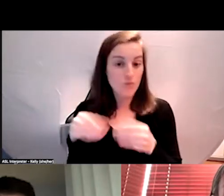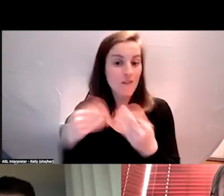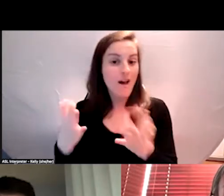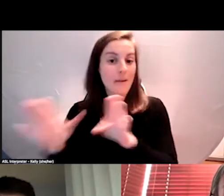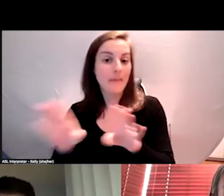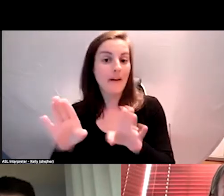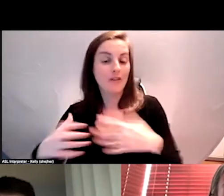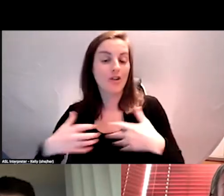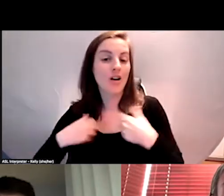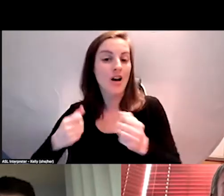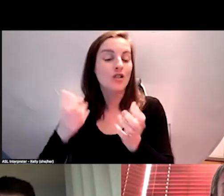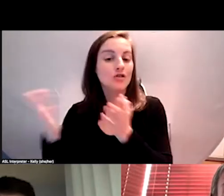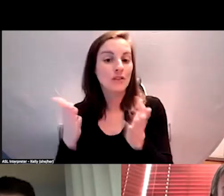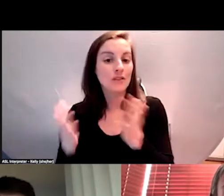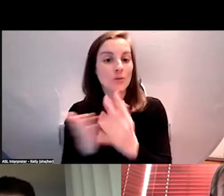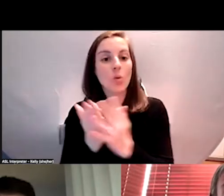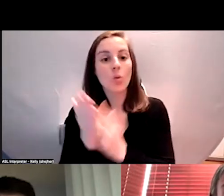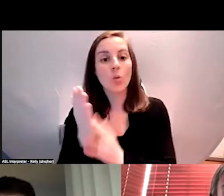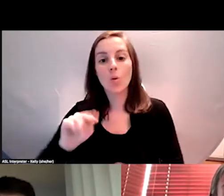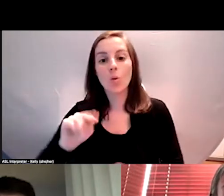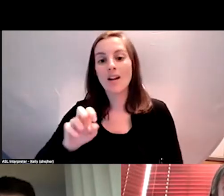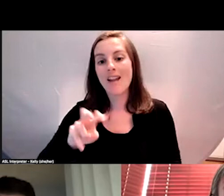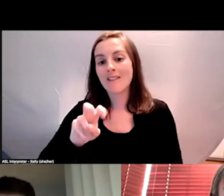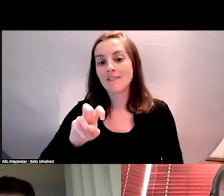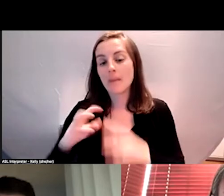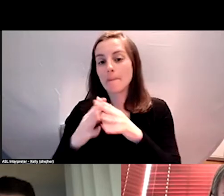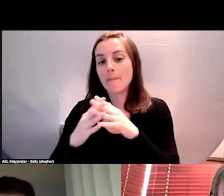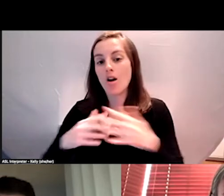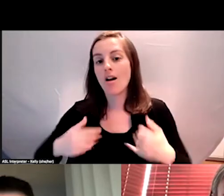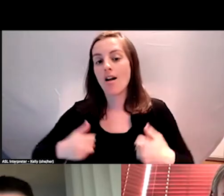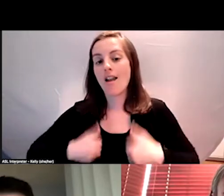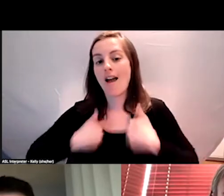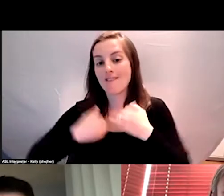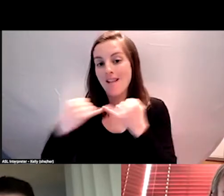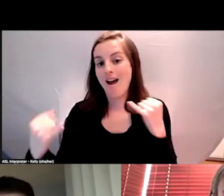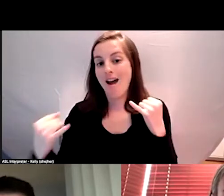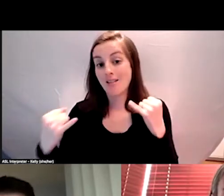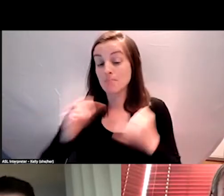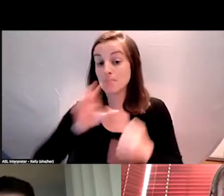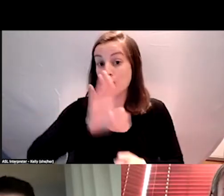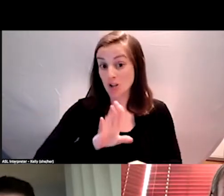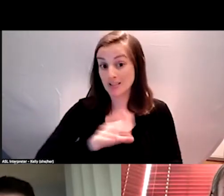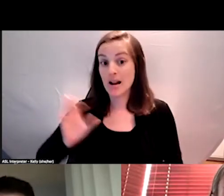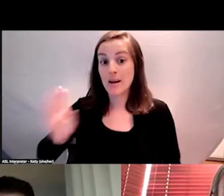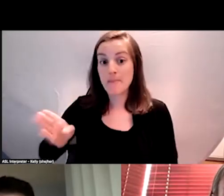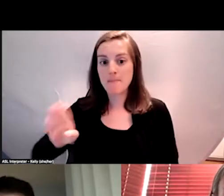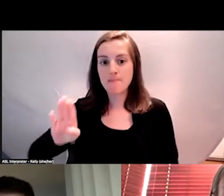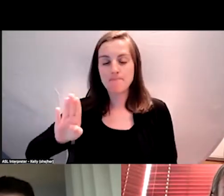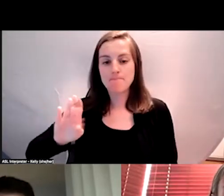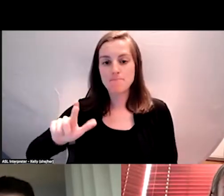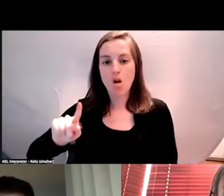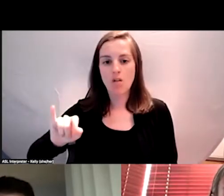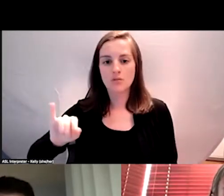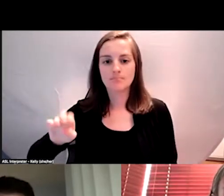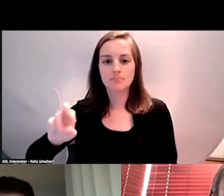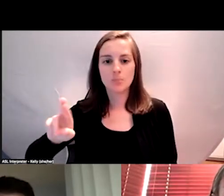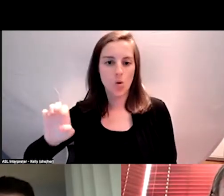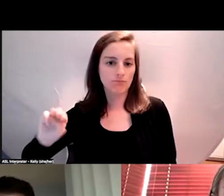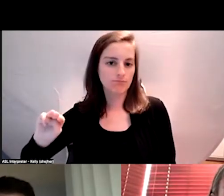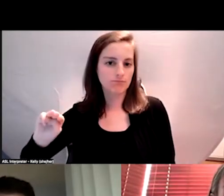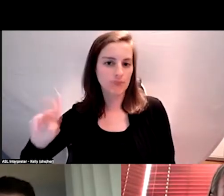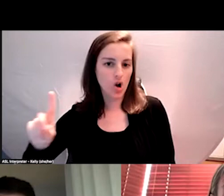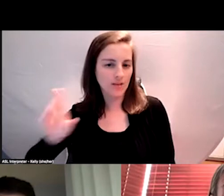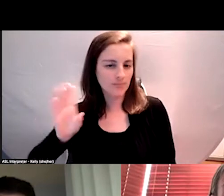services through Native American Lifelines in Boston and Baltimore. I also can confirm that